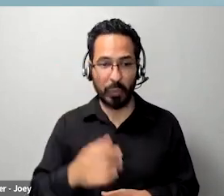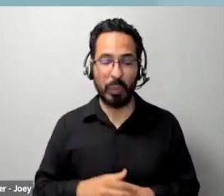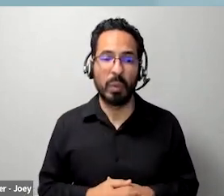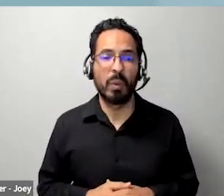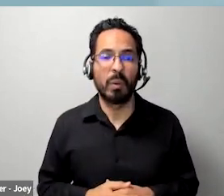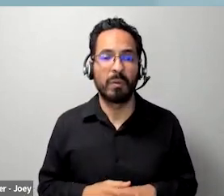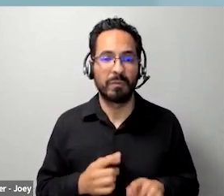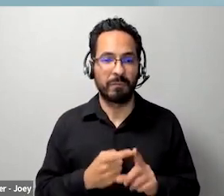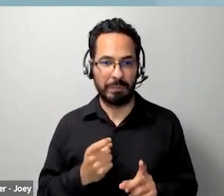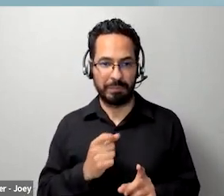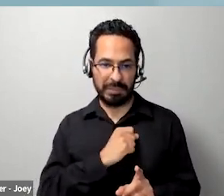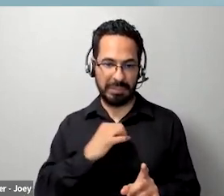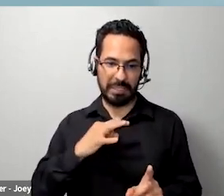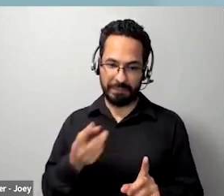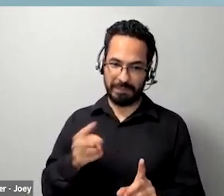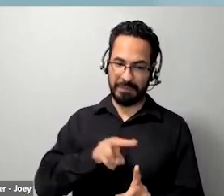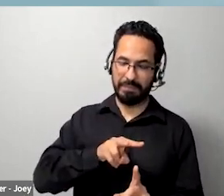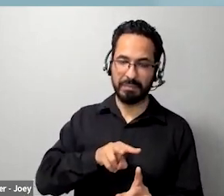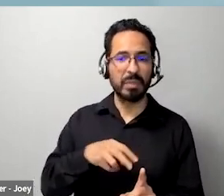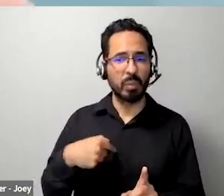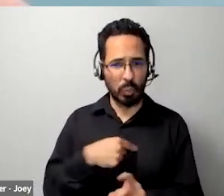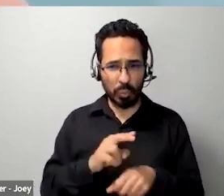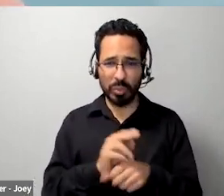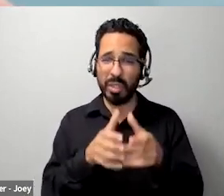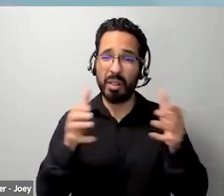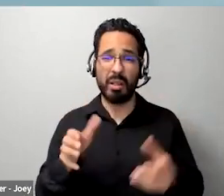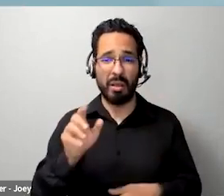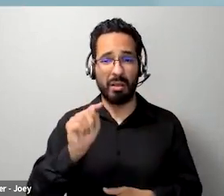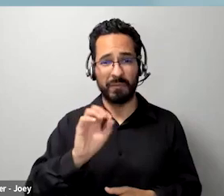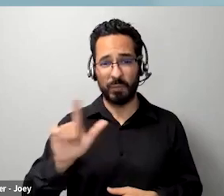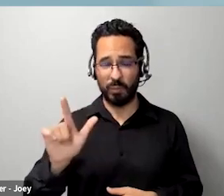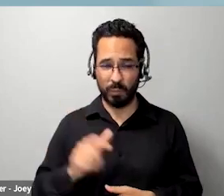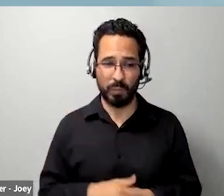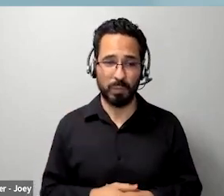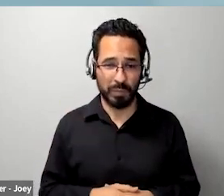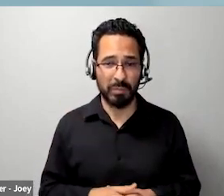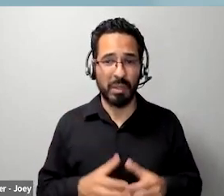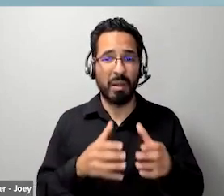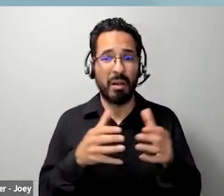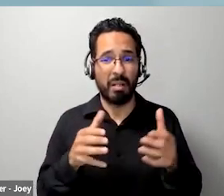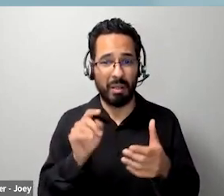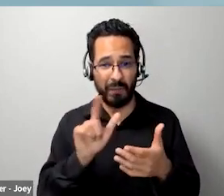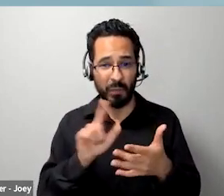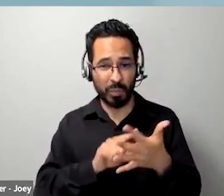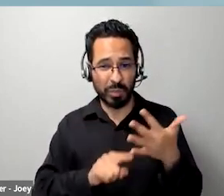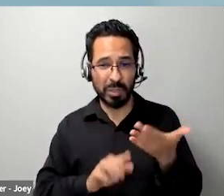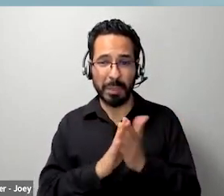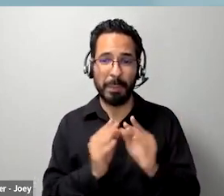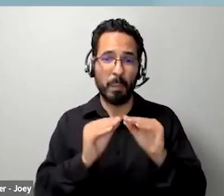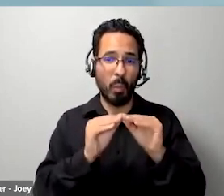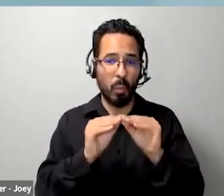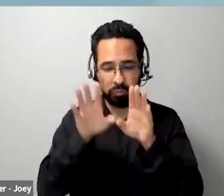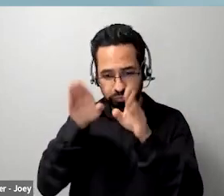the staffing side of things, is we use a lot of tools. A lot of them are becoming more and more AI